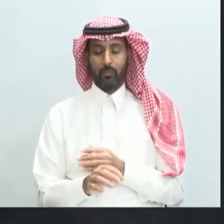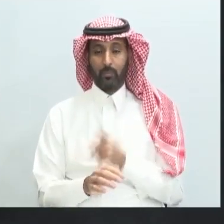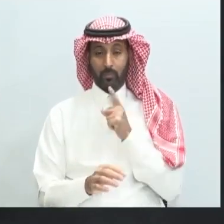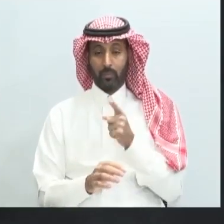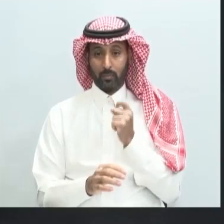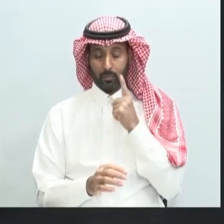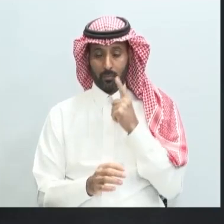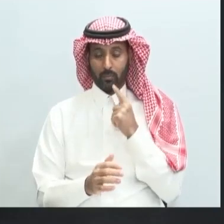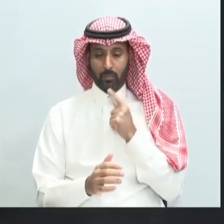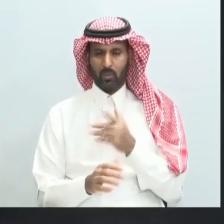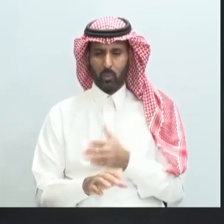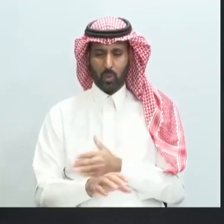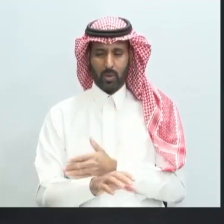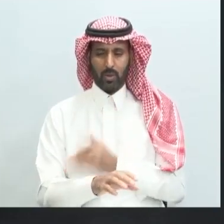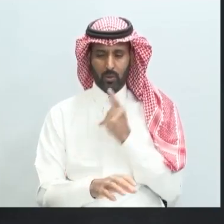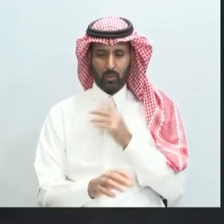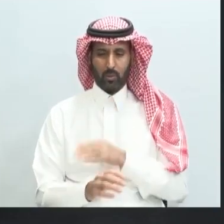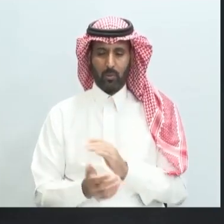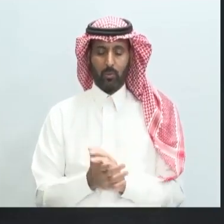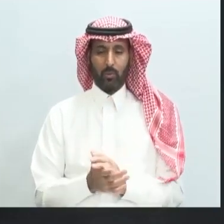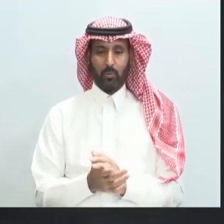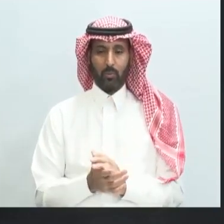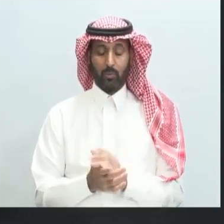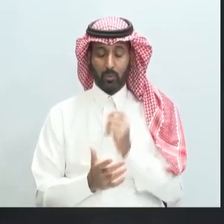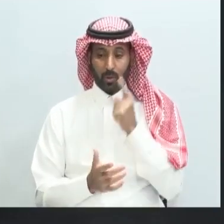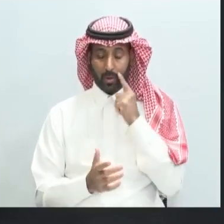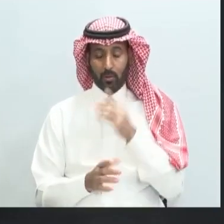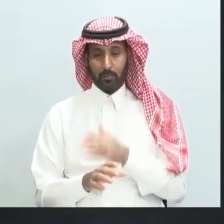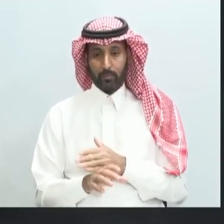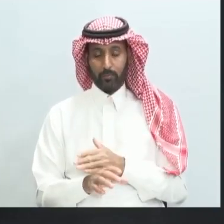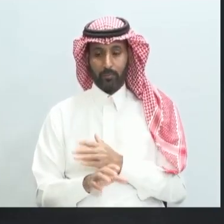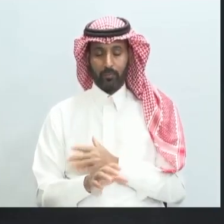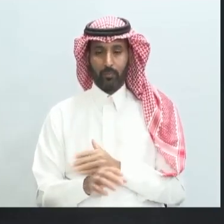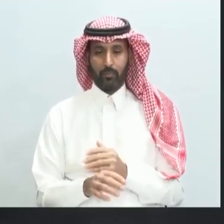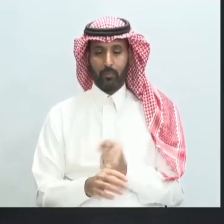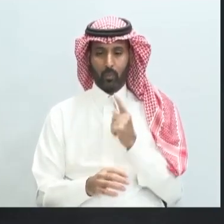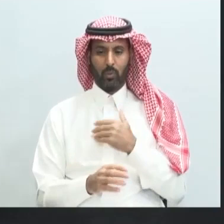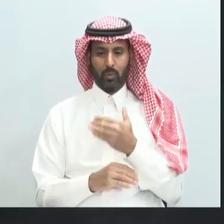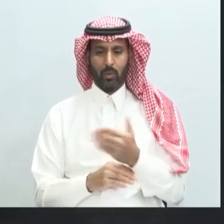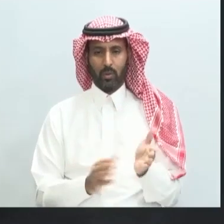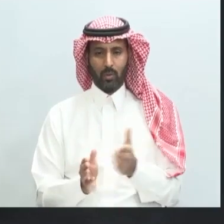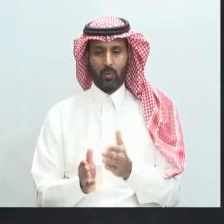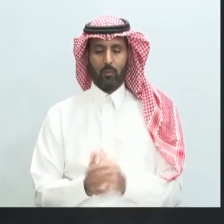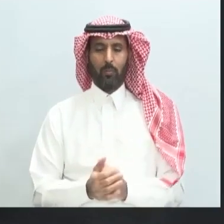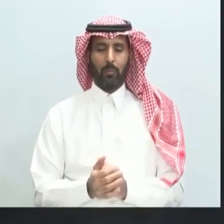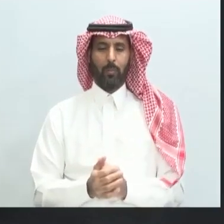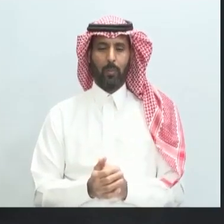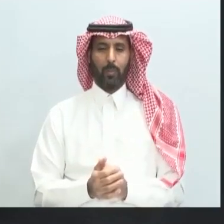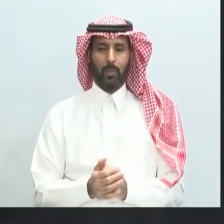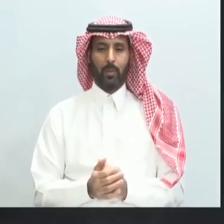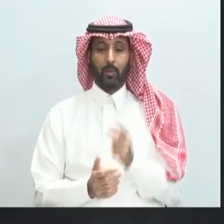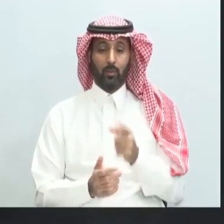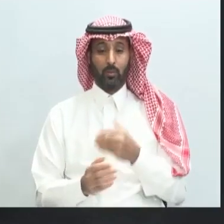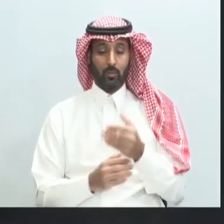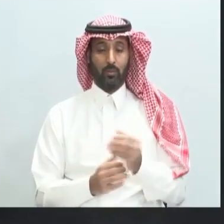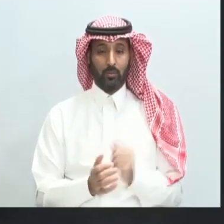we are late to bed or when we sleep or stay up late. So what we're going to do